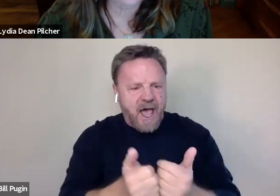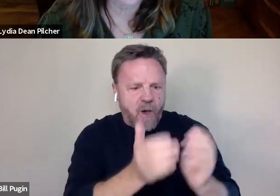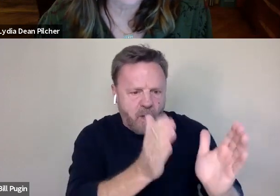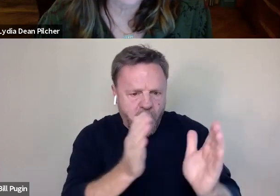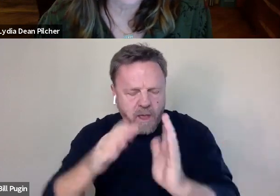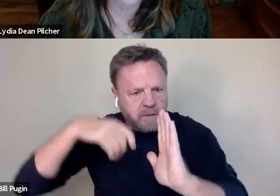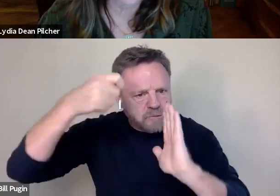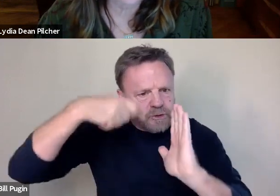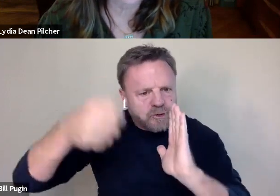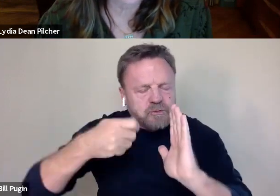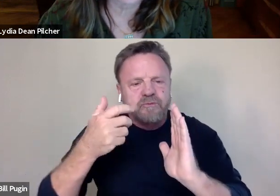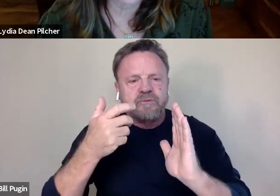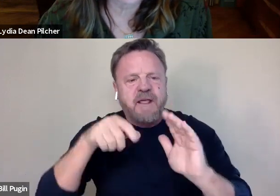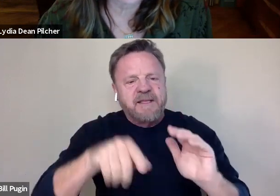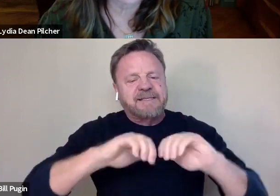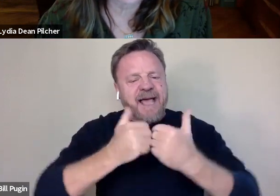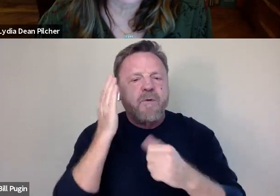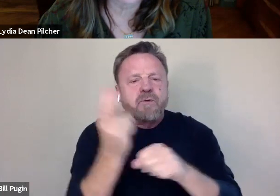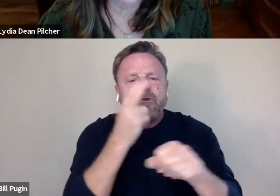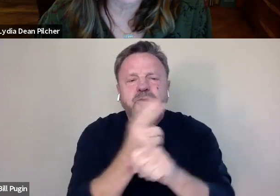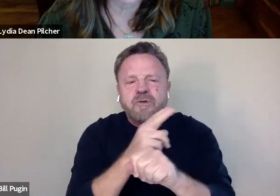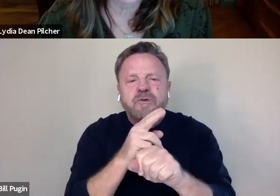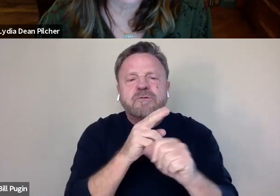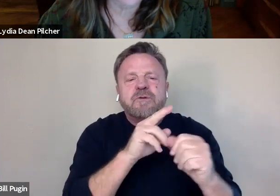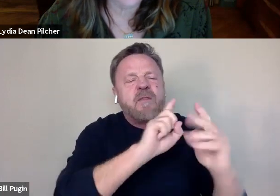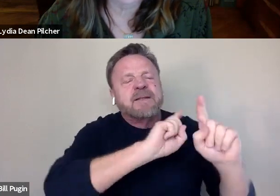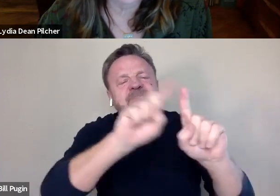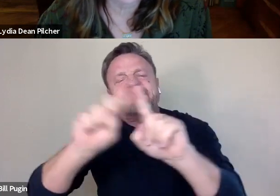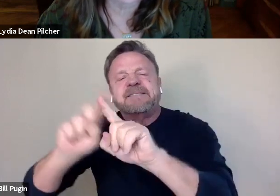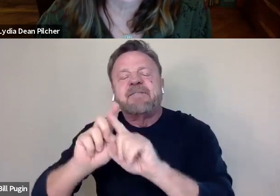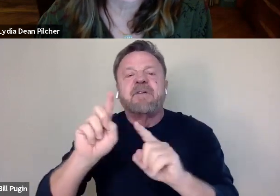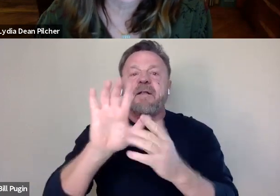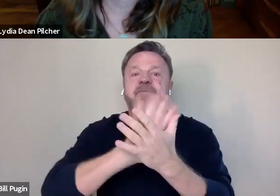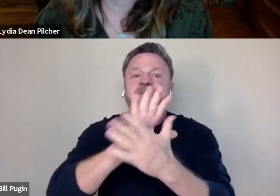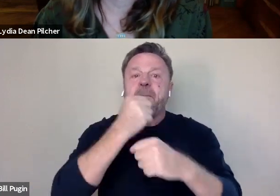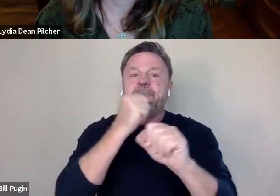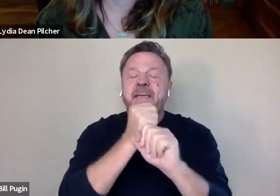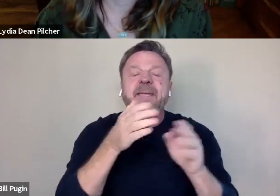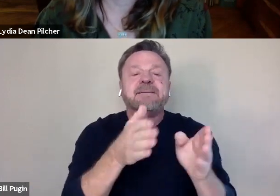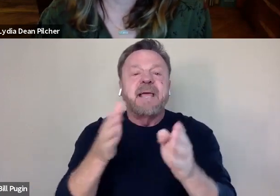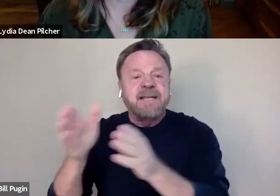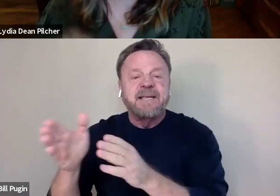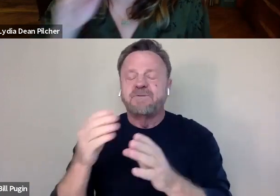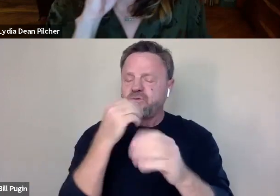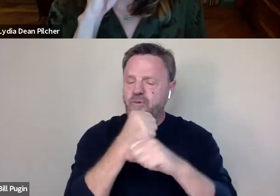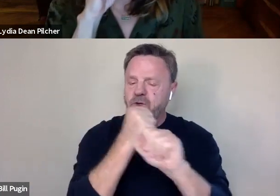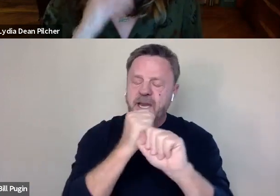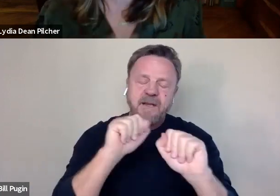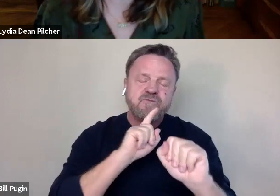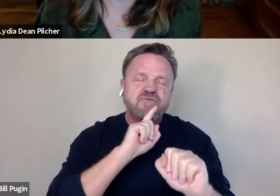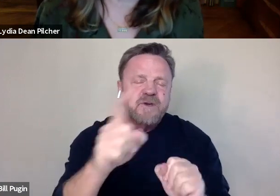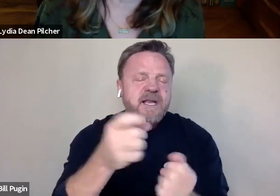we're going, to use all of these different filmmaking techniques to create an incredibly